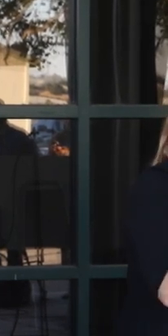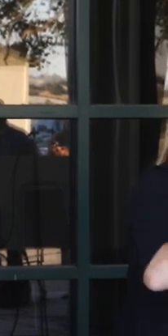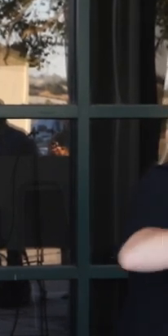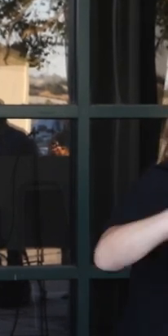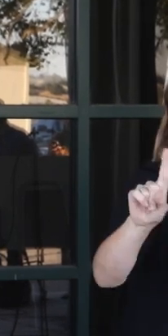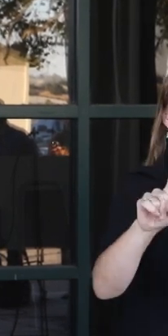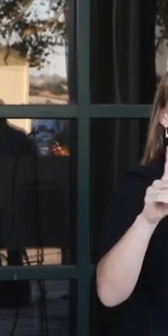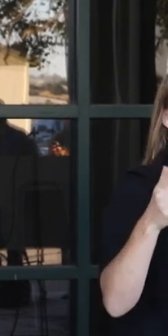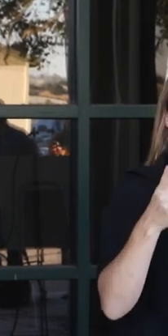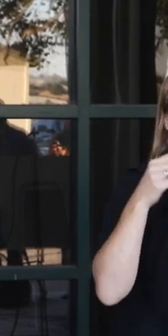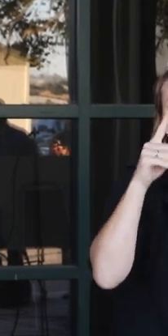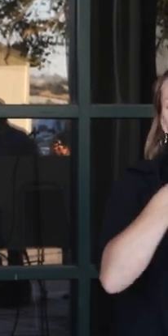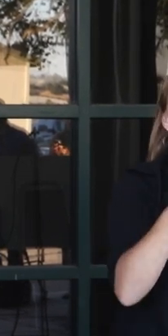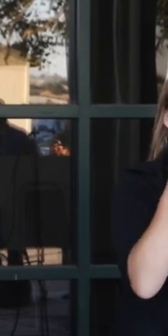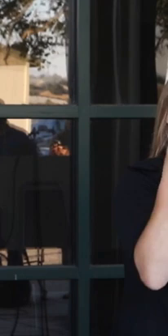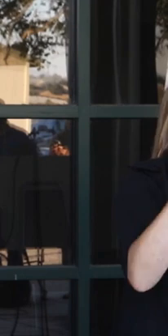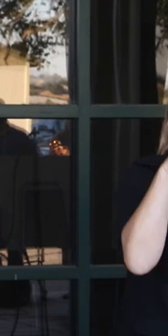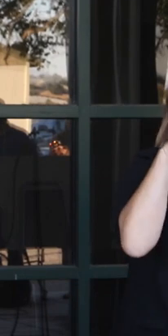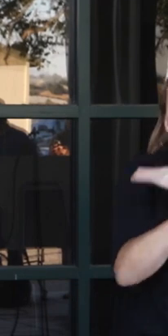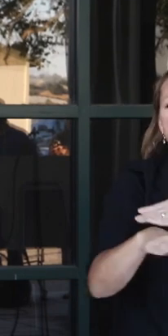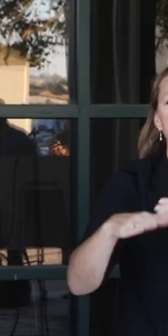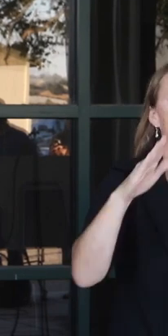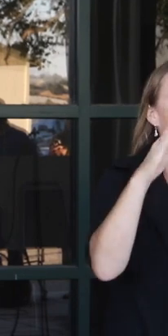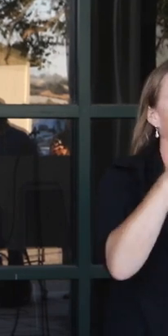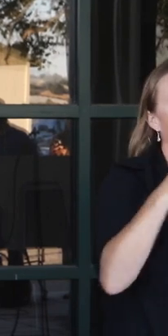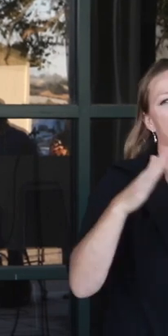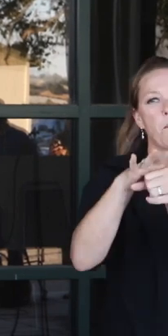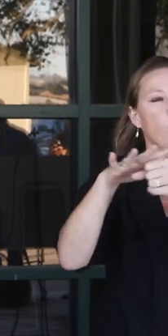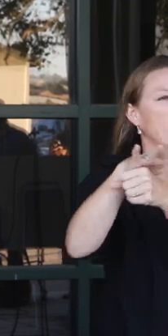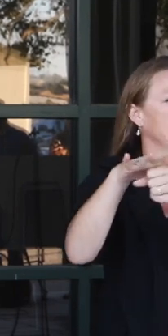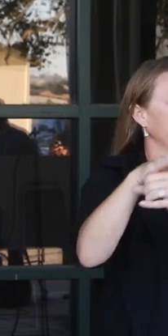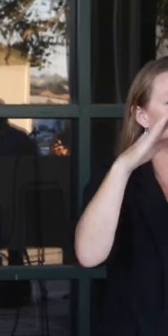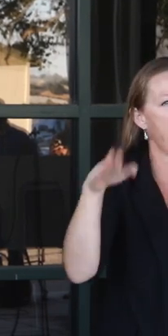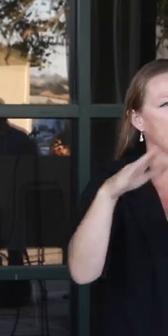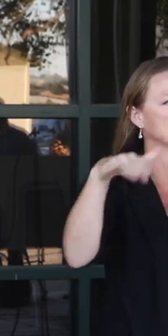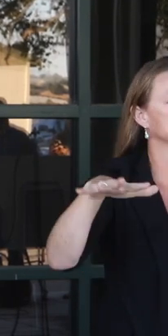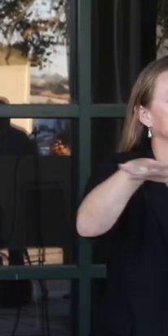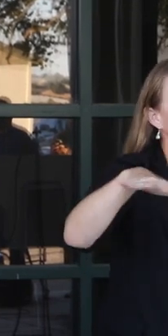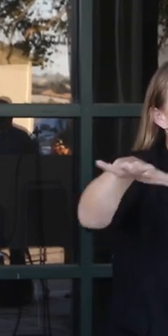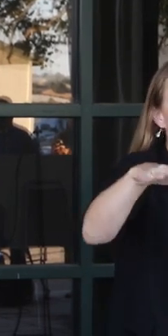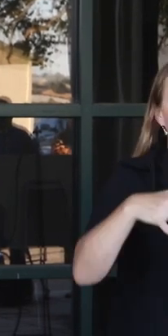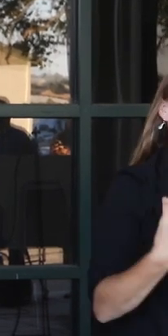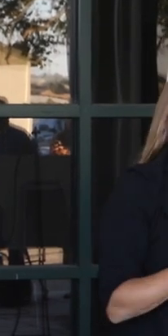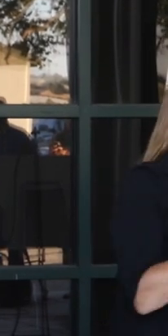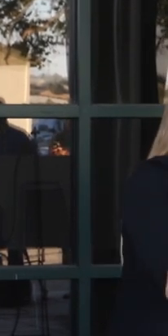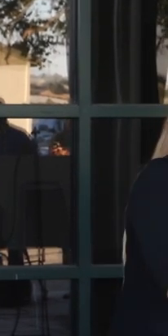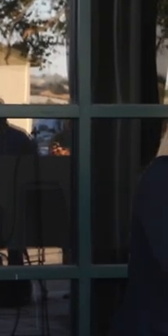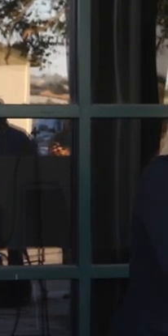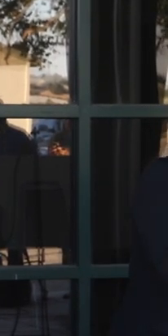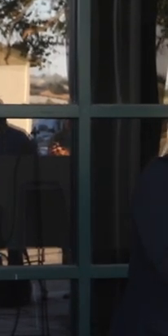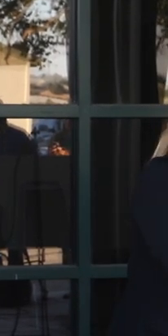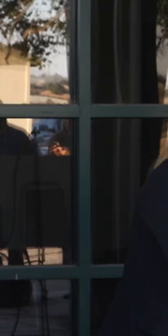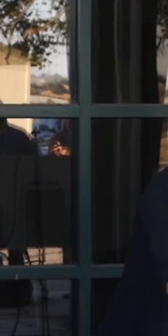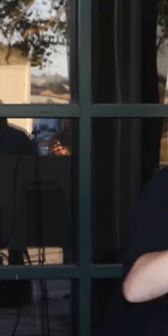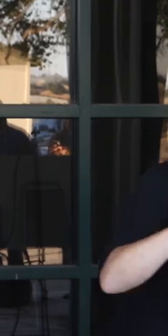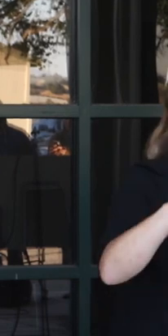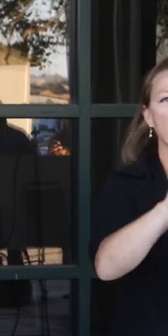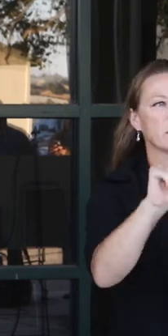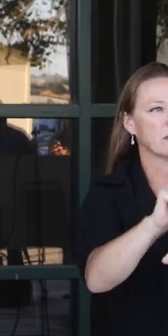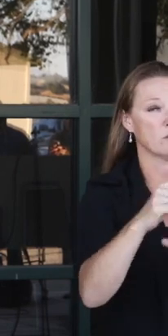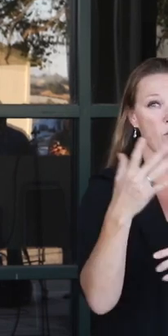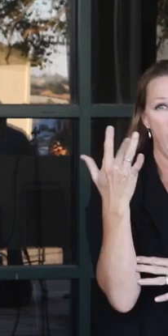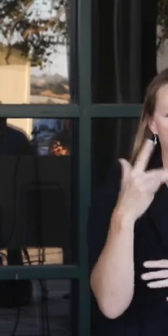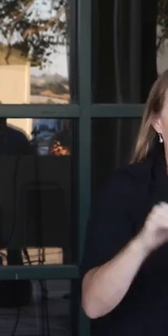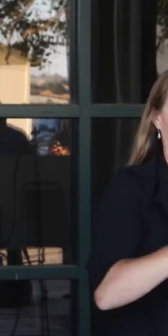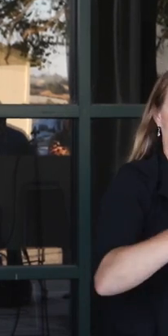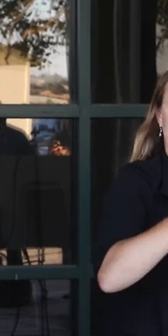or in Templeton because of the danger that he posed to ordinary citizens and to law